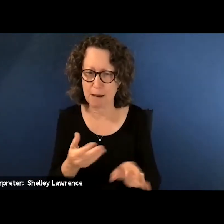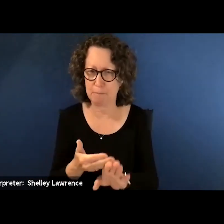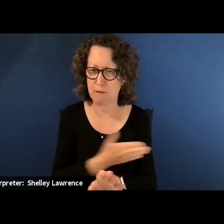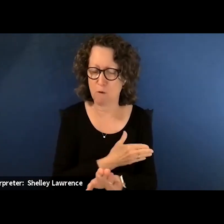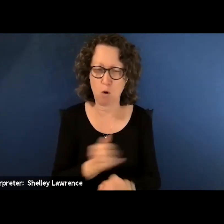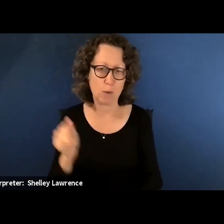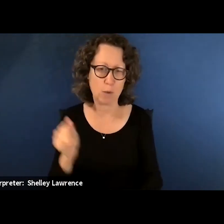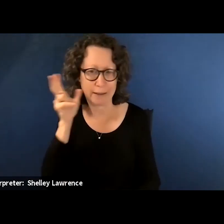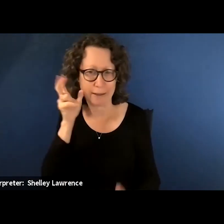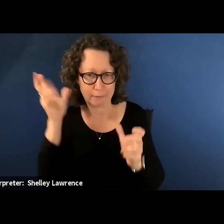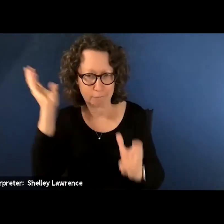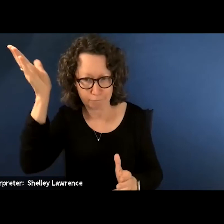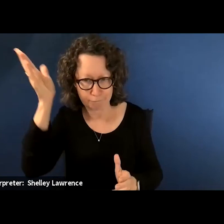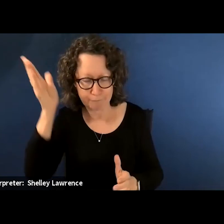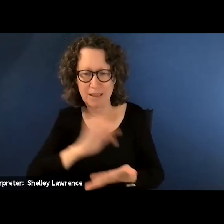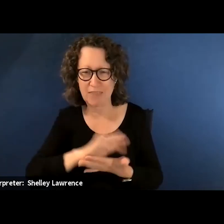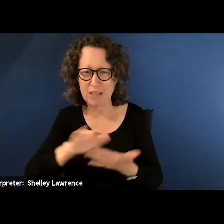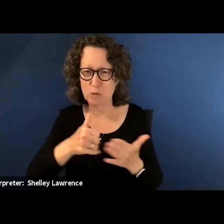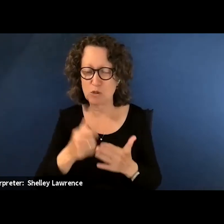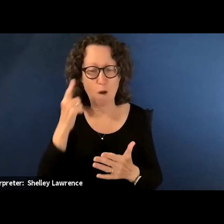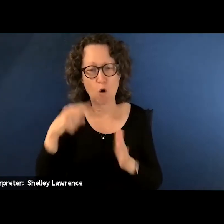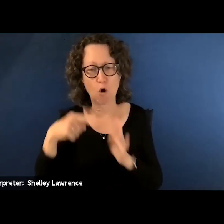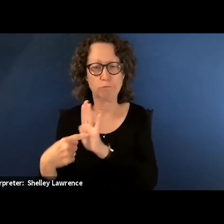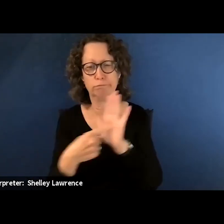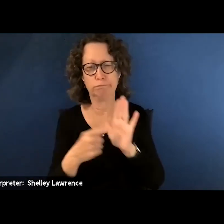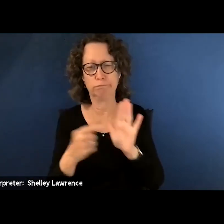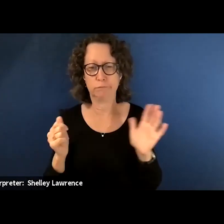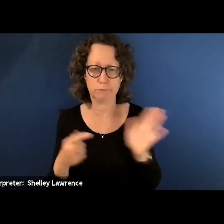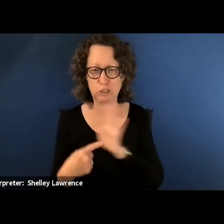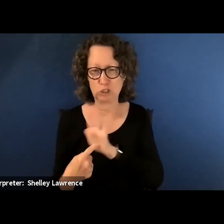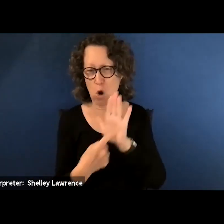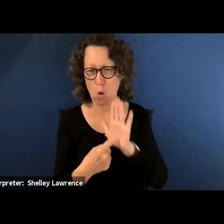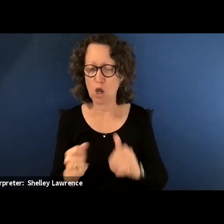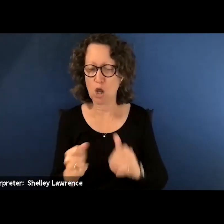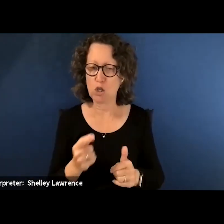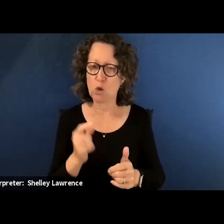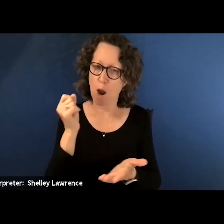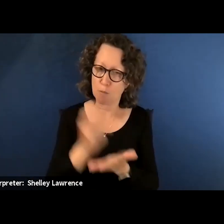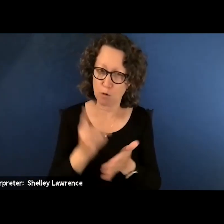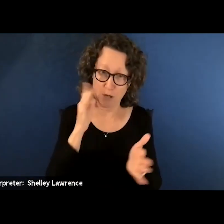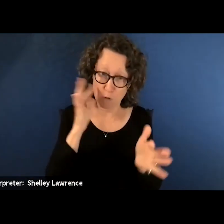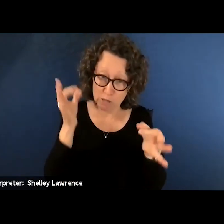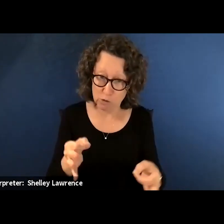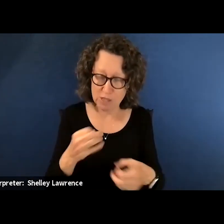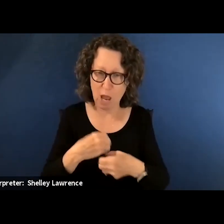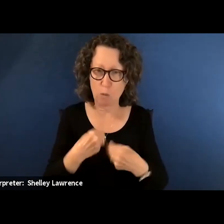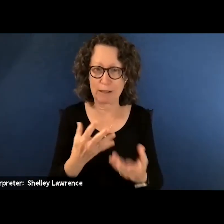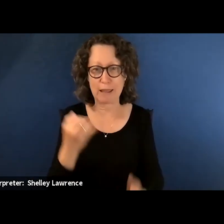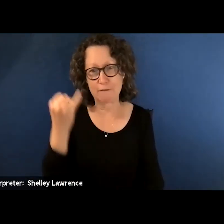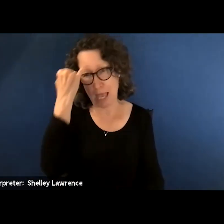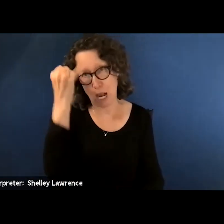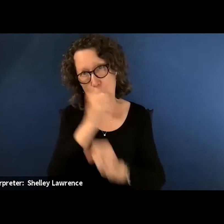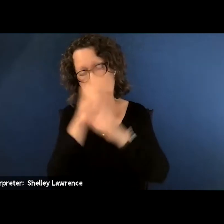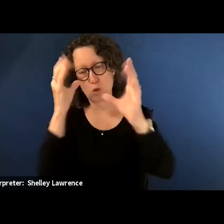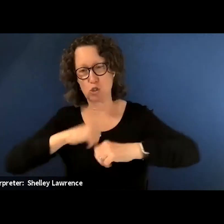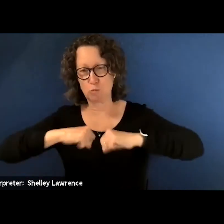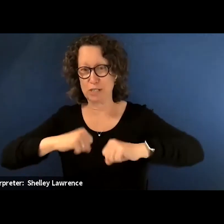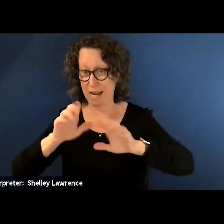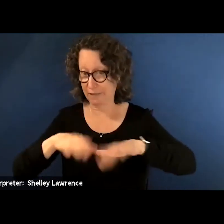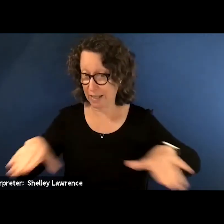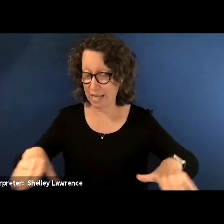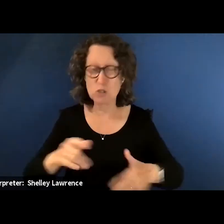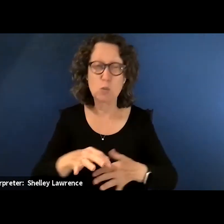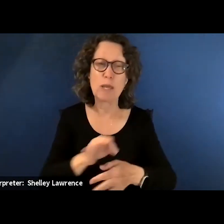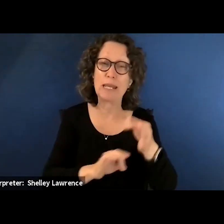time. This was all for show. You decided to approve a resolution that will give an illusion to protect the kids, when